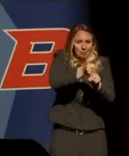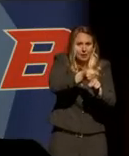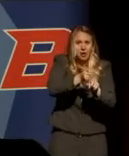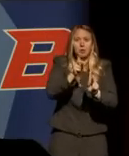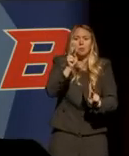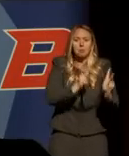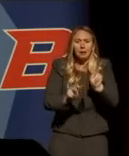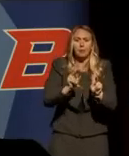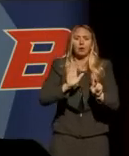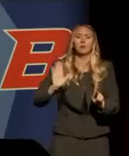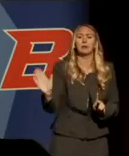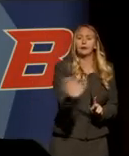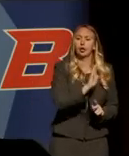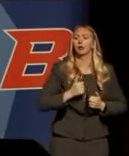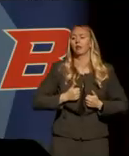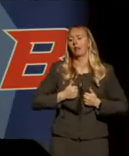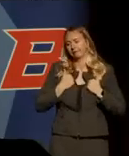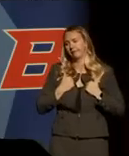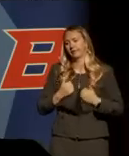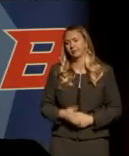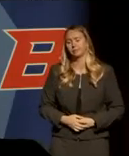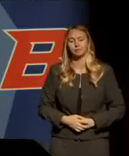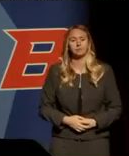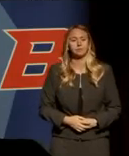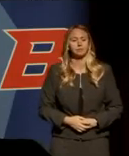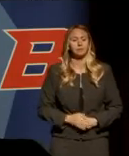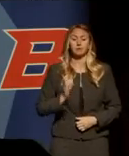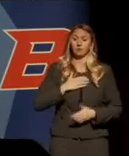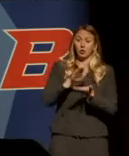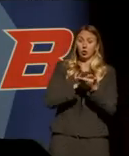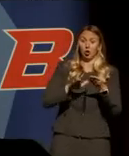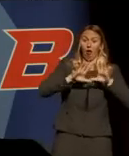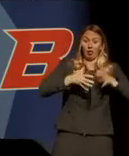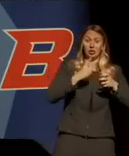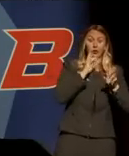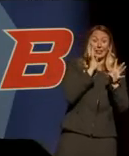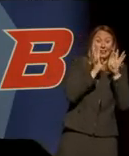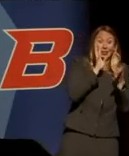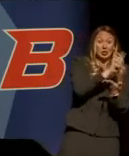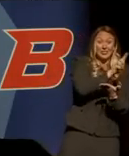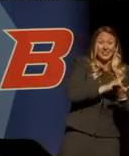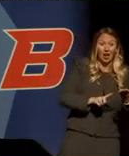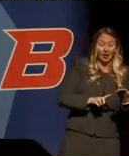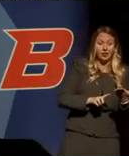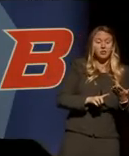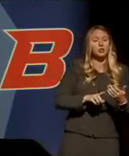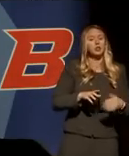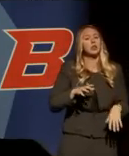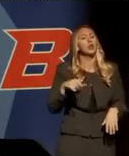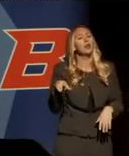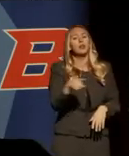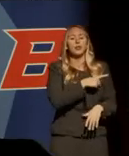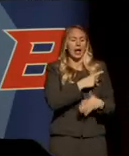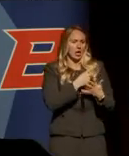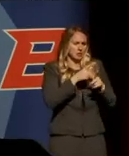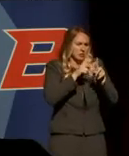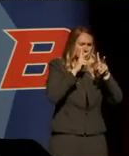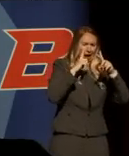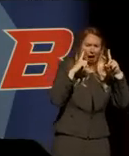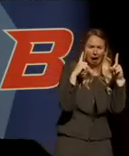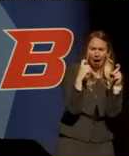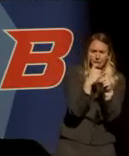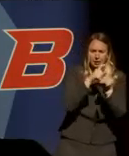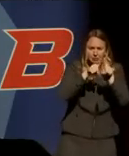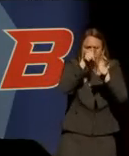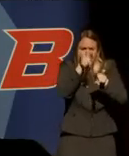lives. Our College of Innovation and Design is applying complex interdisciplinary approaches